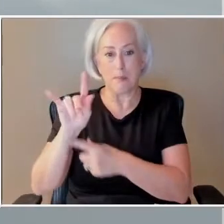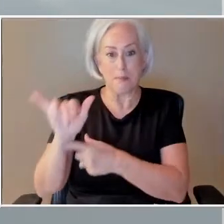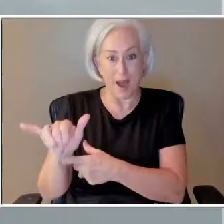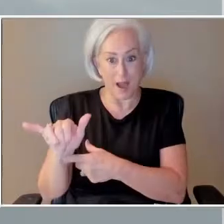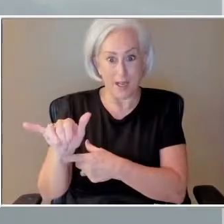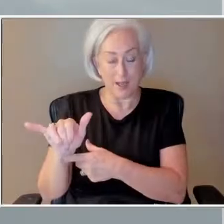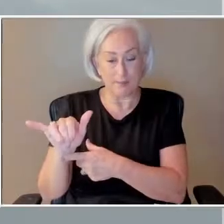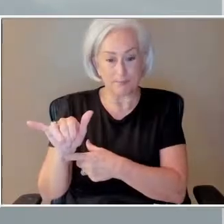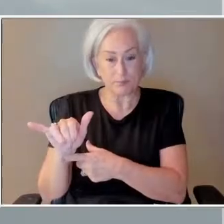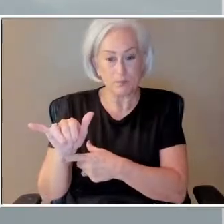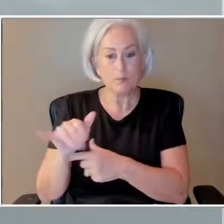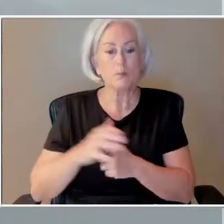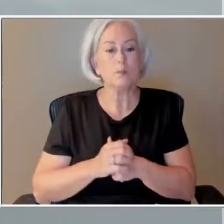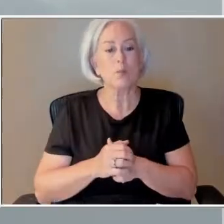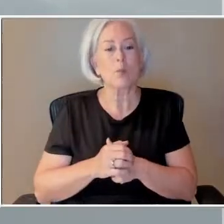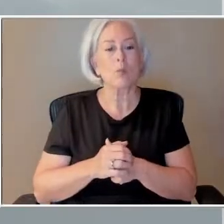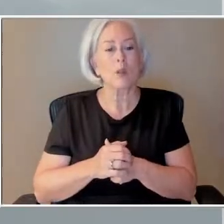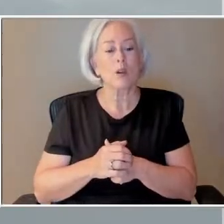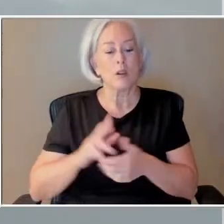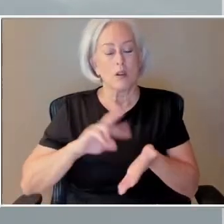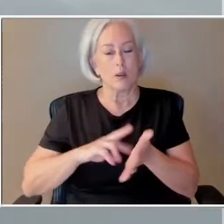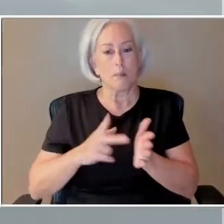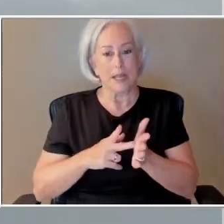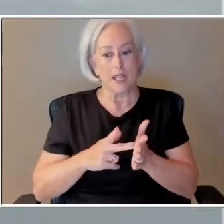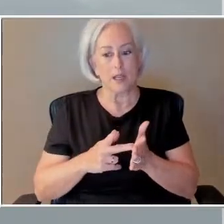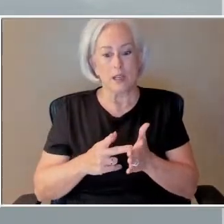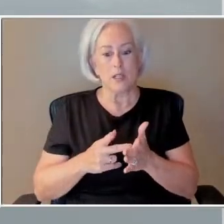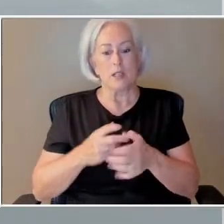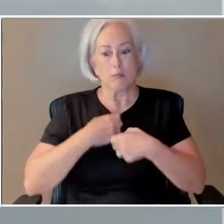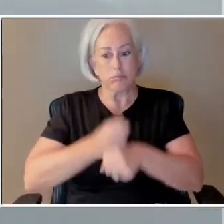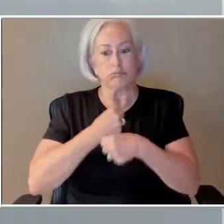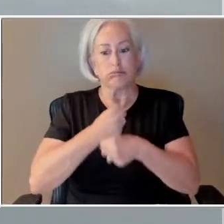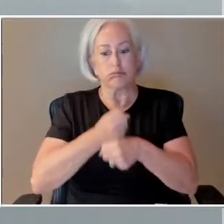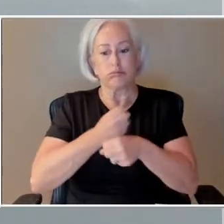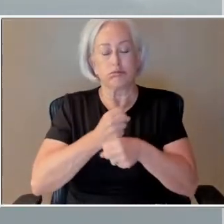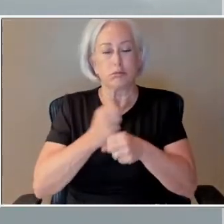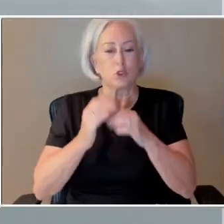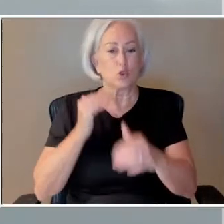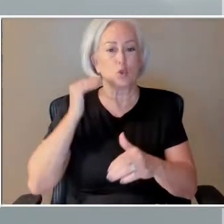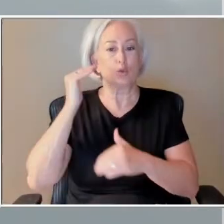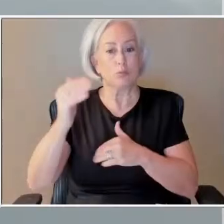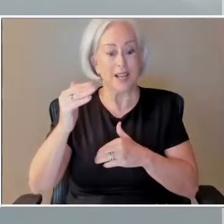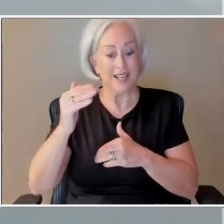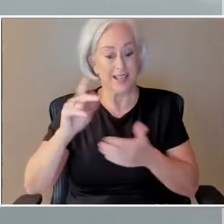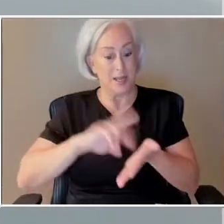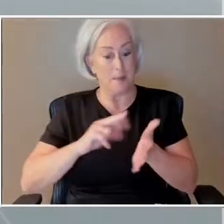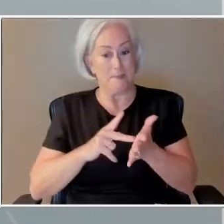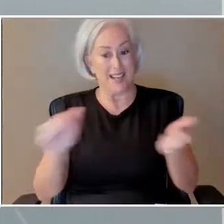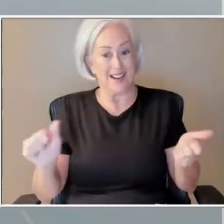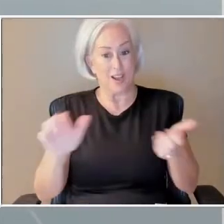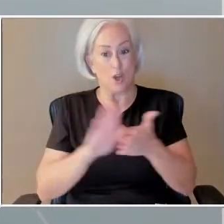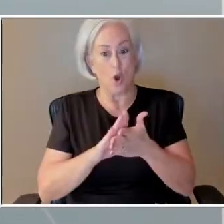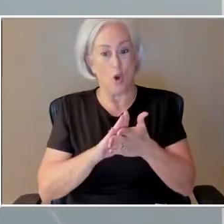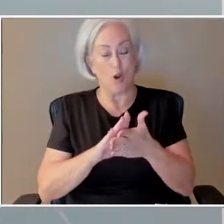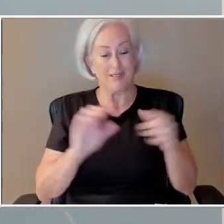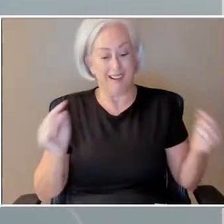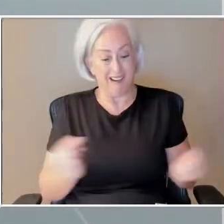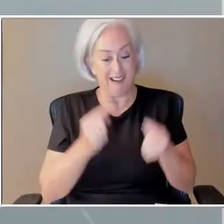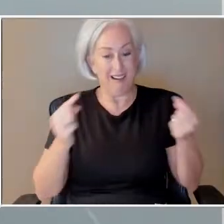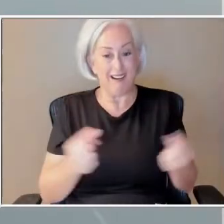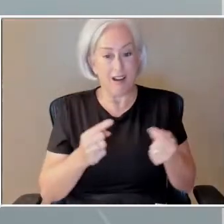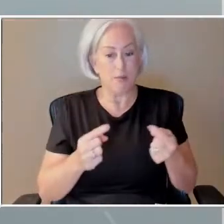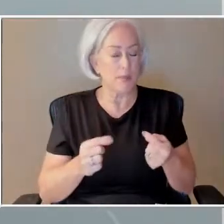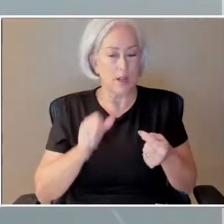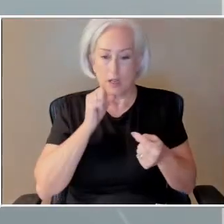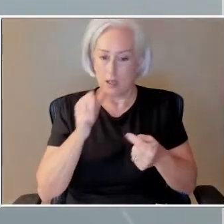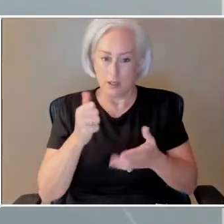than produced than expected, and that will cause a lot of harm, because these are not supposed to they're not supposed to produce this